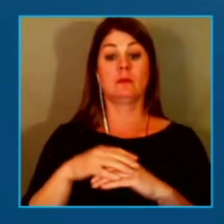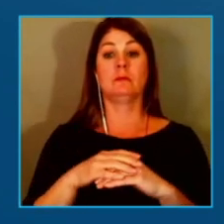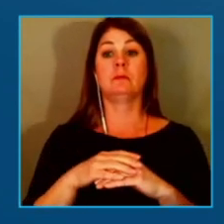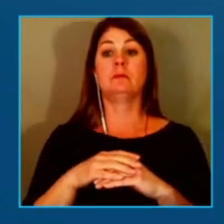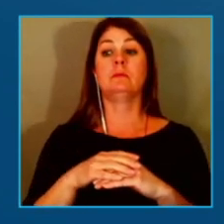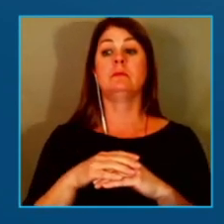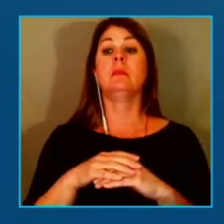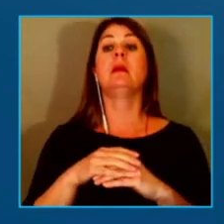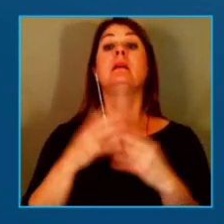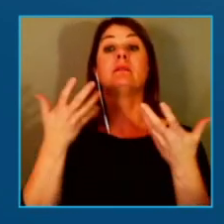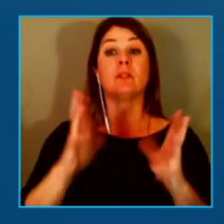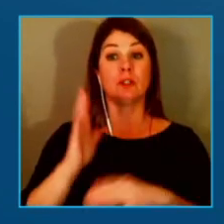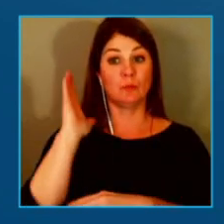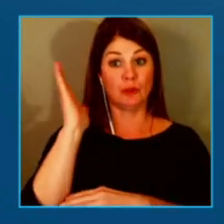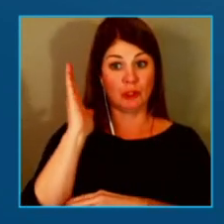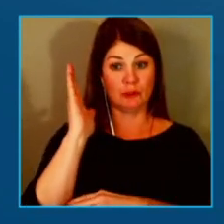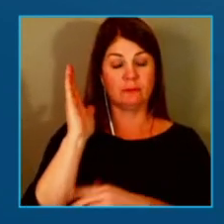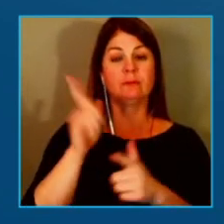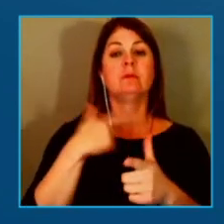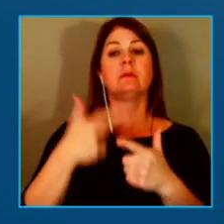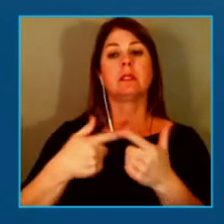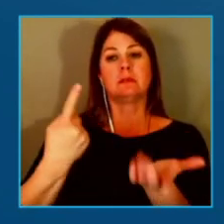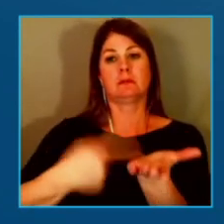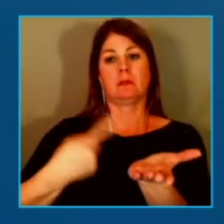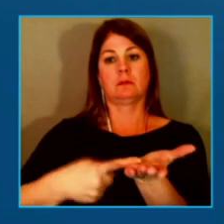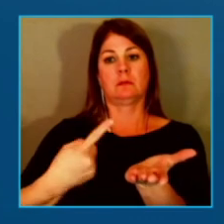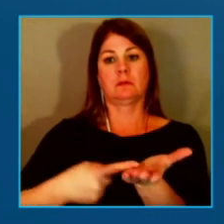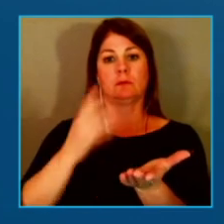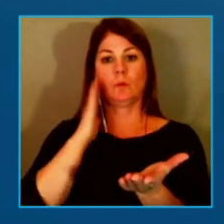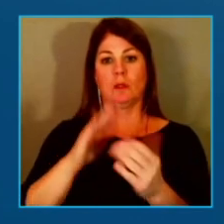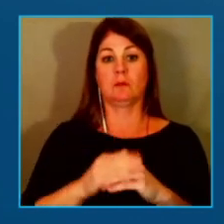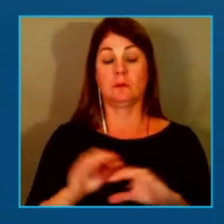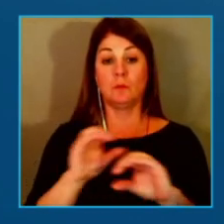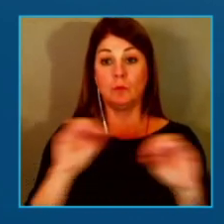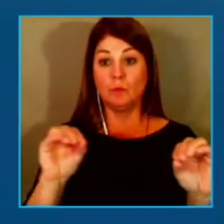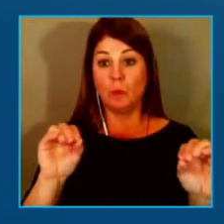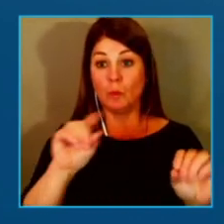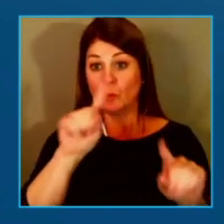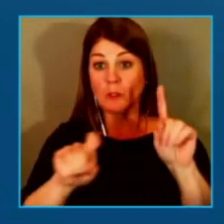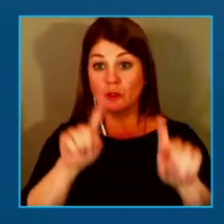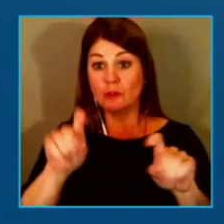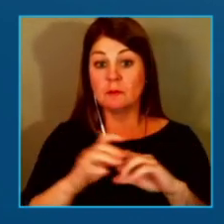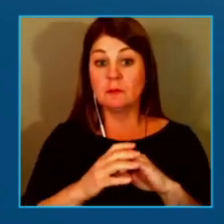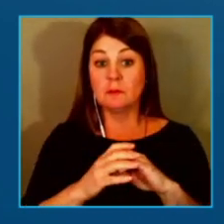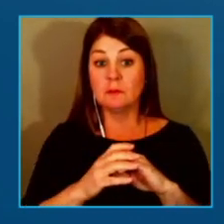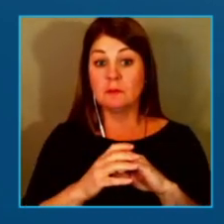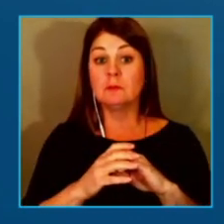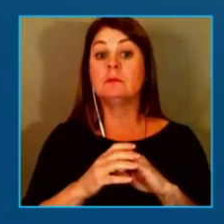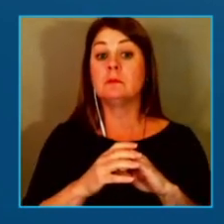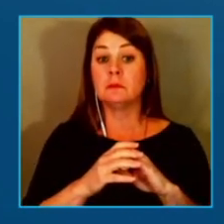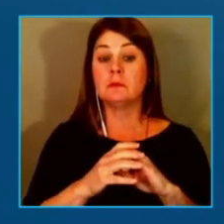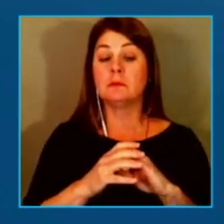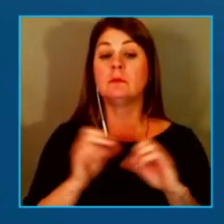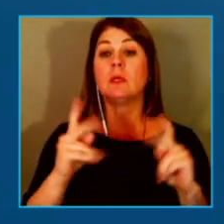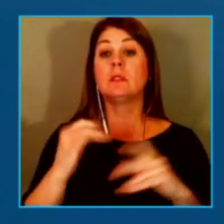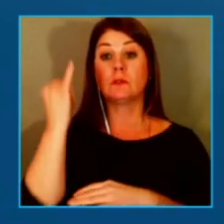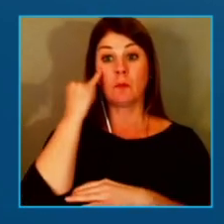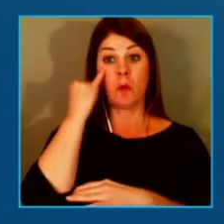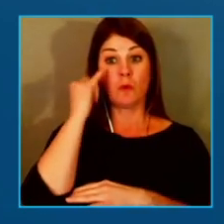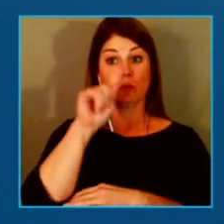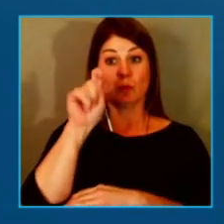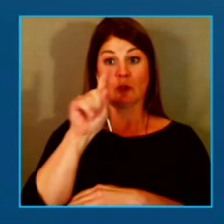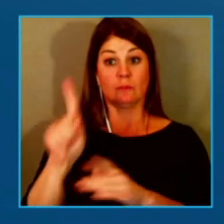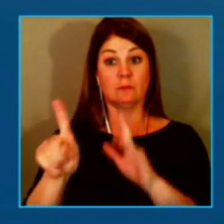discussion. If members have questions, we will take them after the presentations